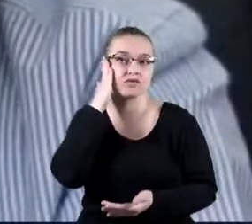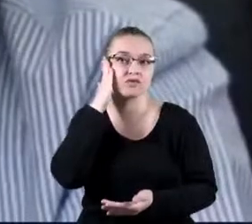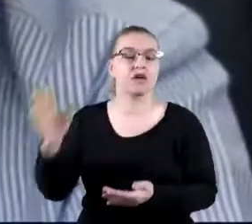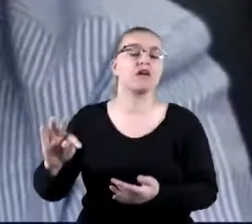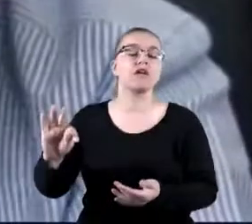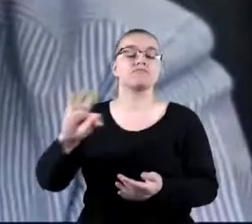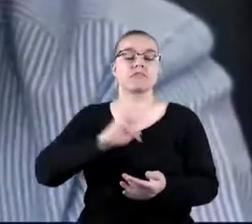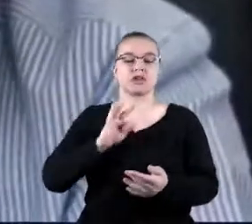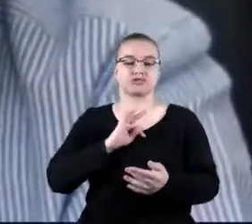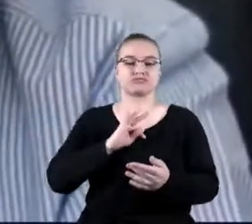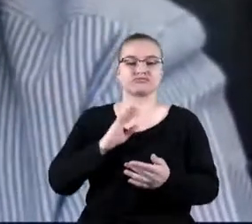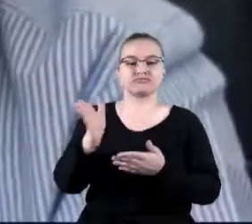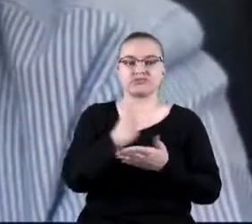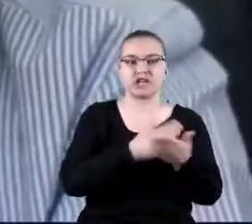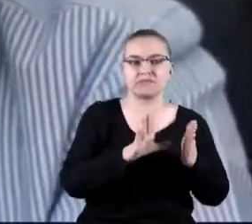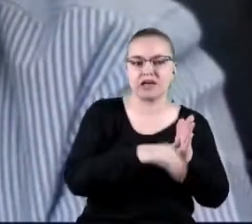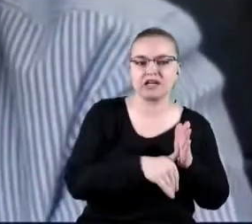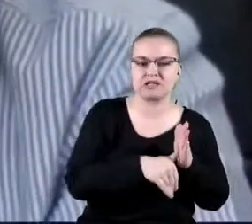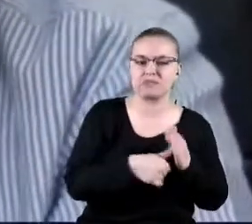our residents